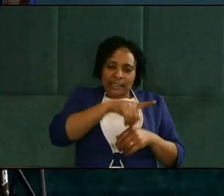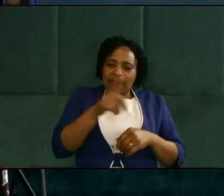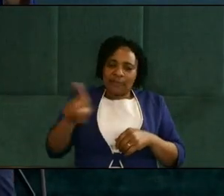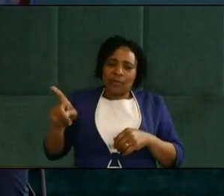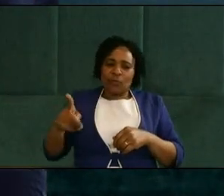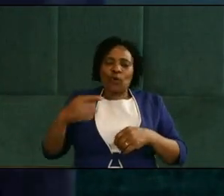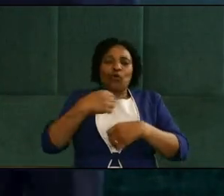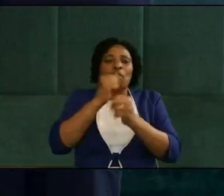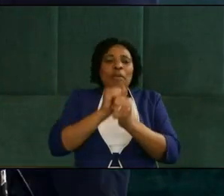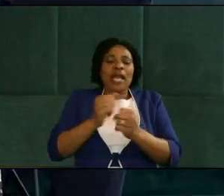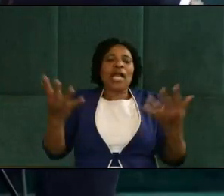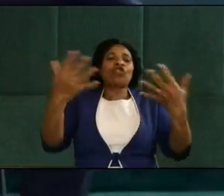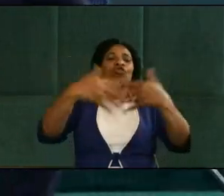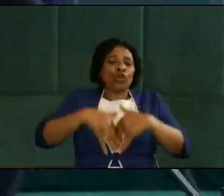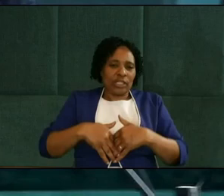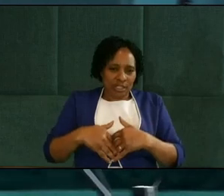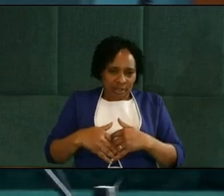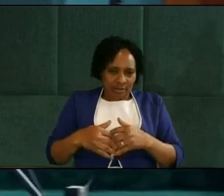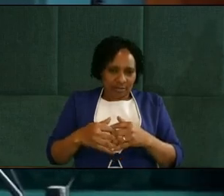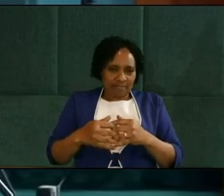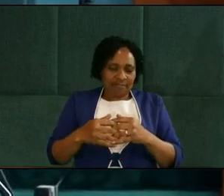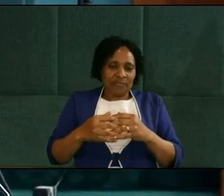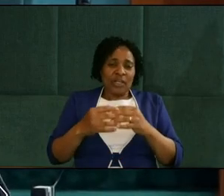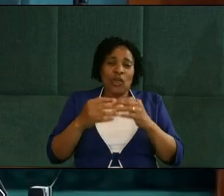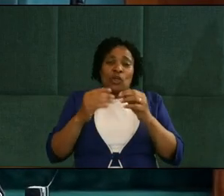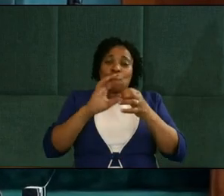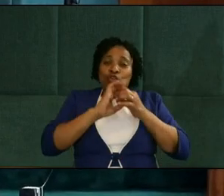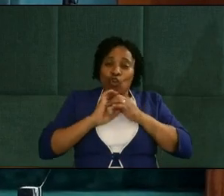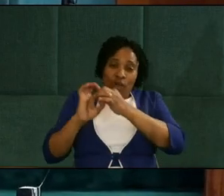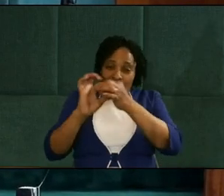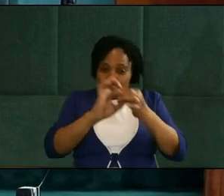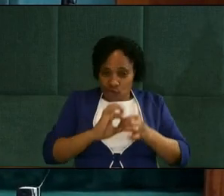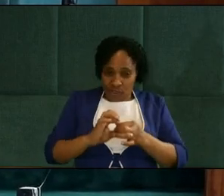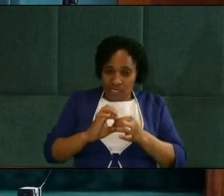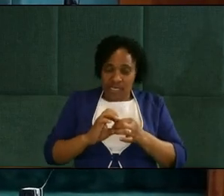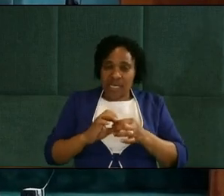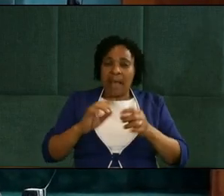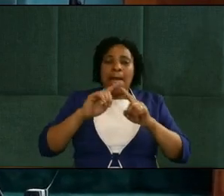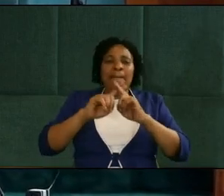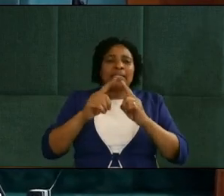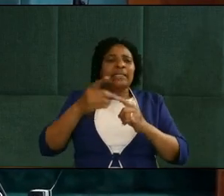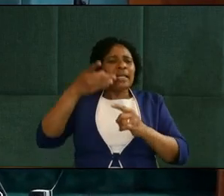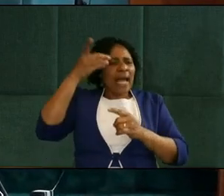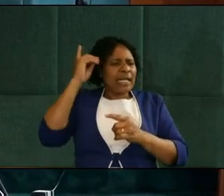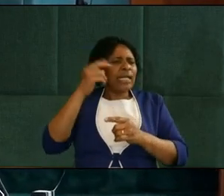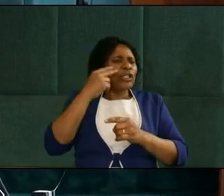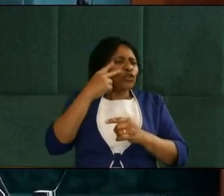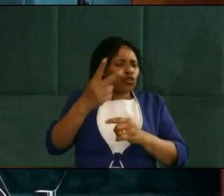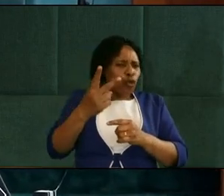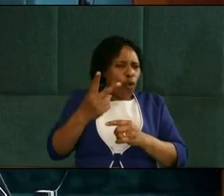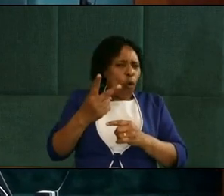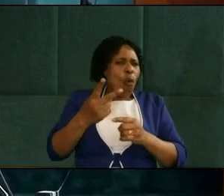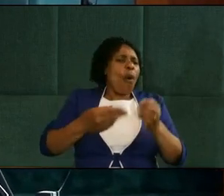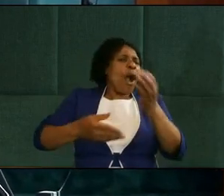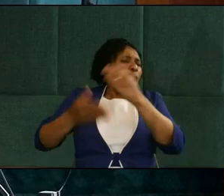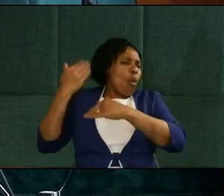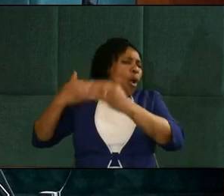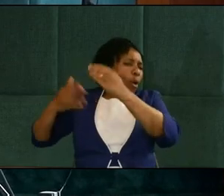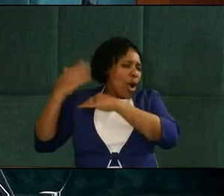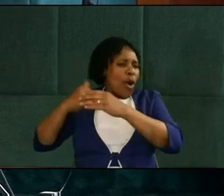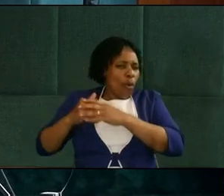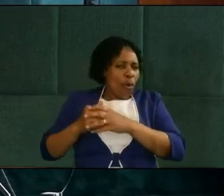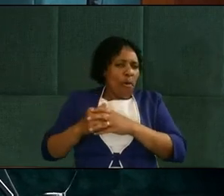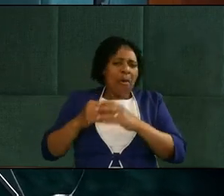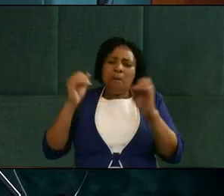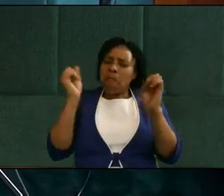form alliance. And Daniel saw that years ago. And Daniel says, not even that will work because they will